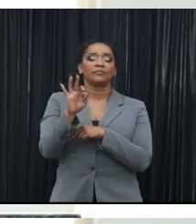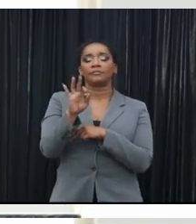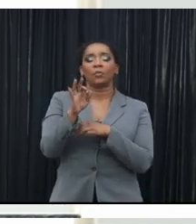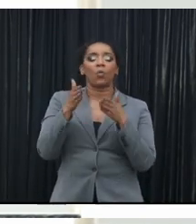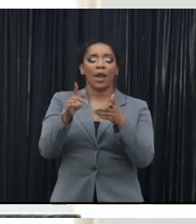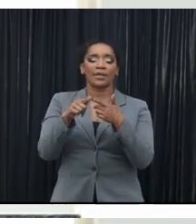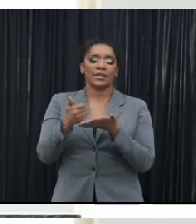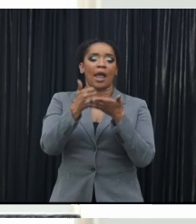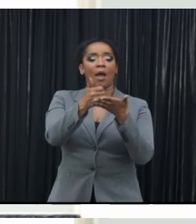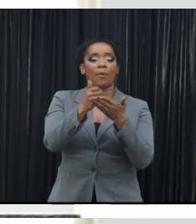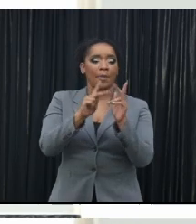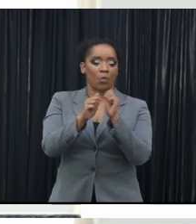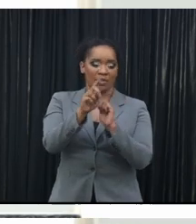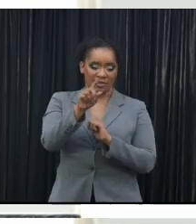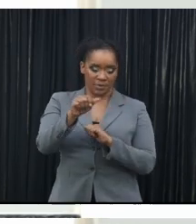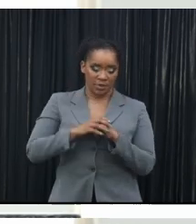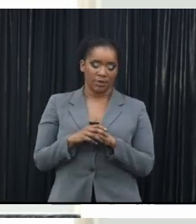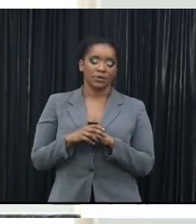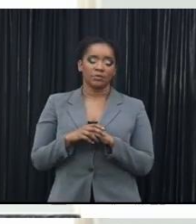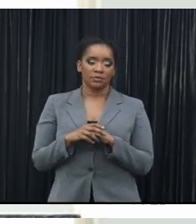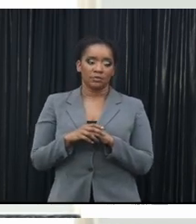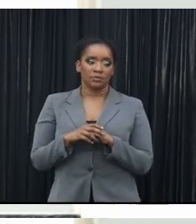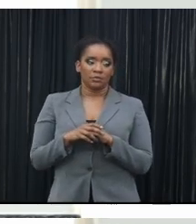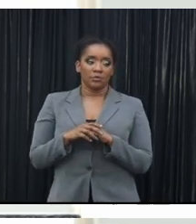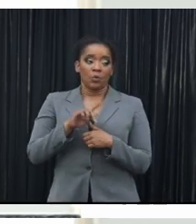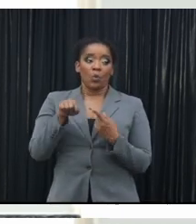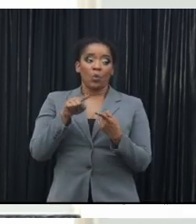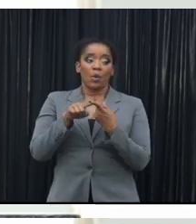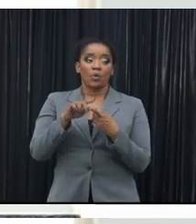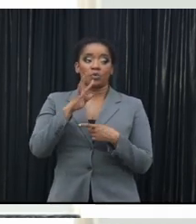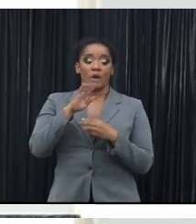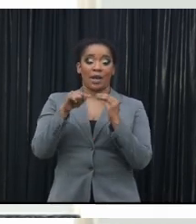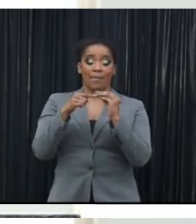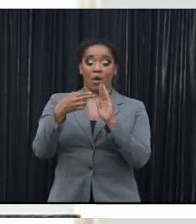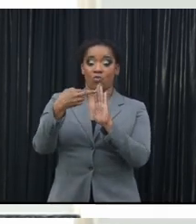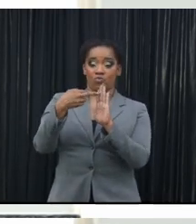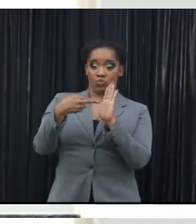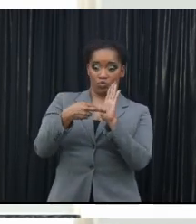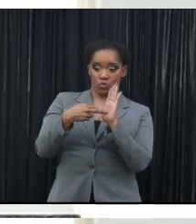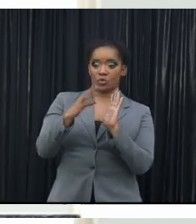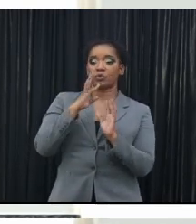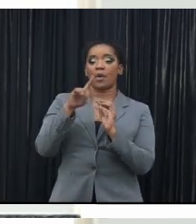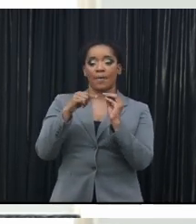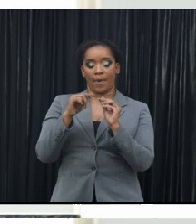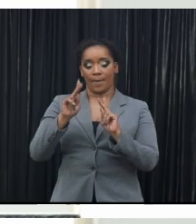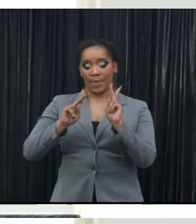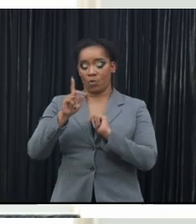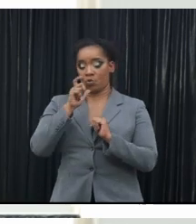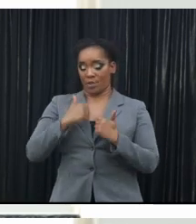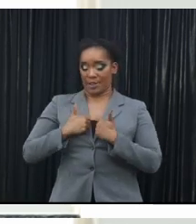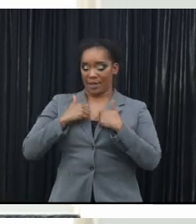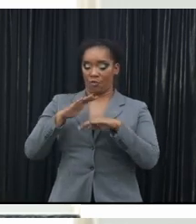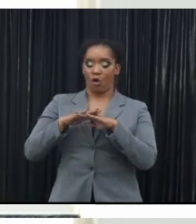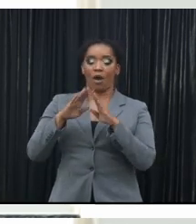looked upon as part of that. When it comes to rules, certainly individuals who live at housing properties